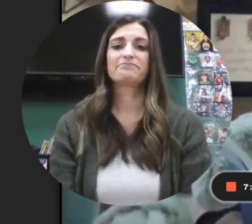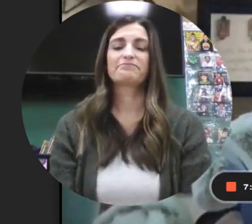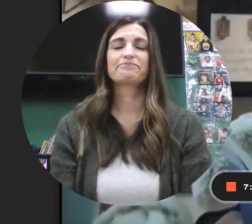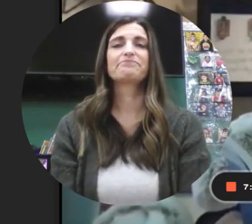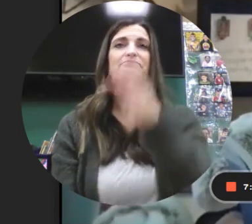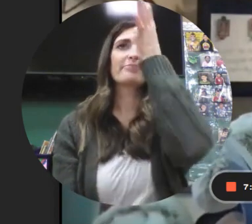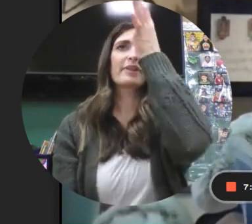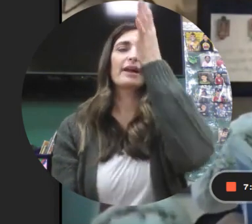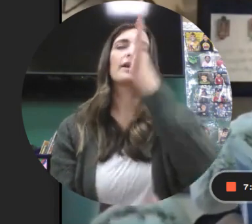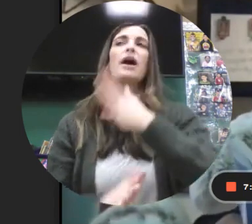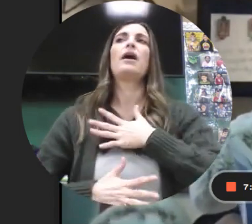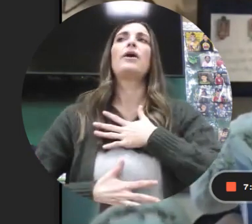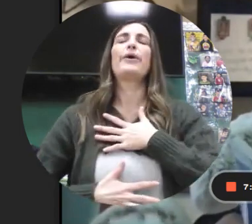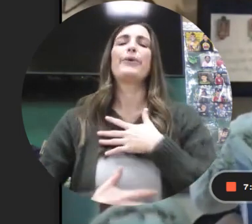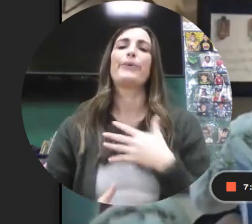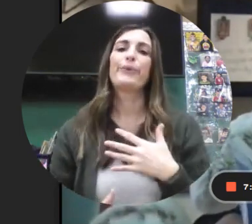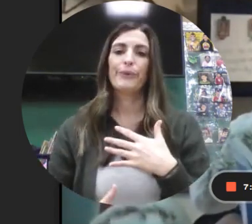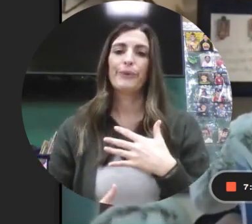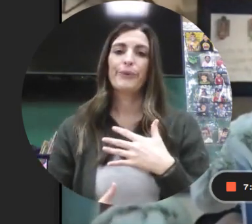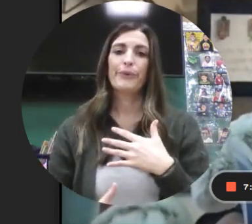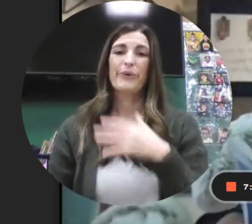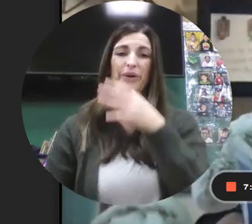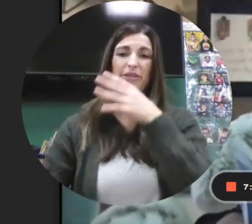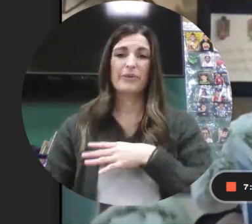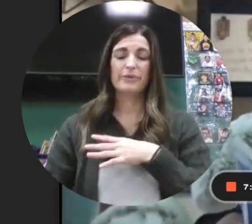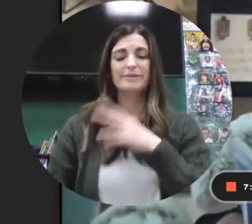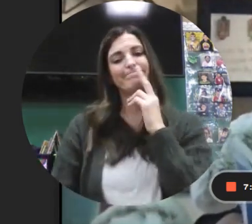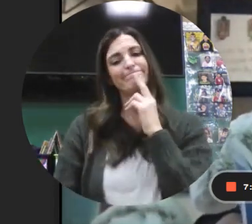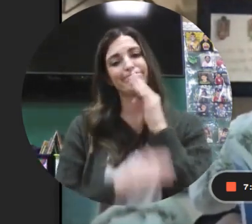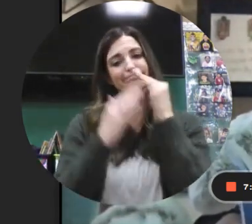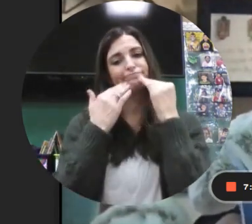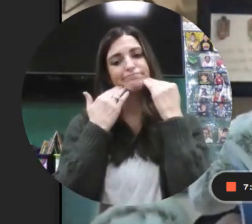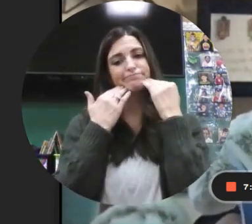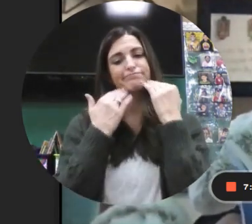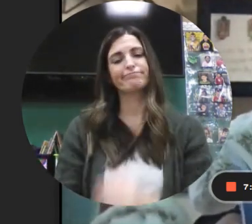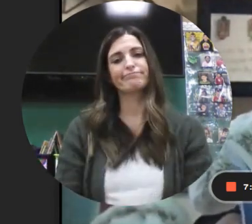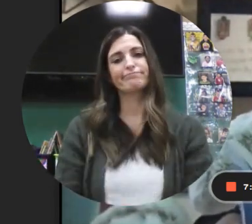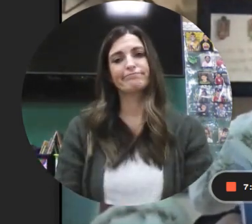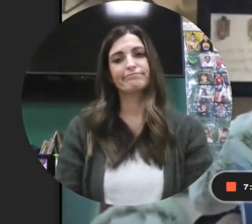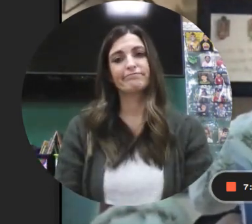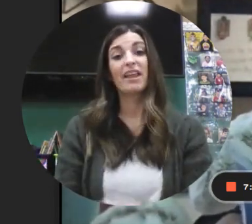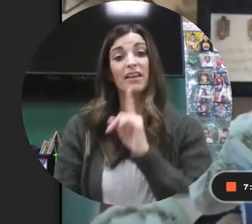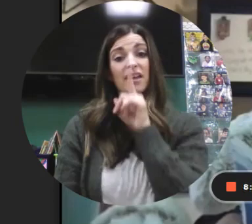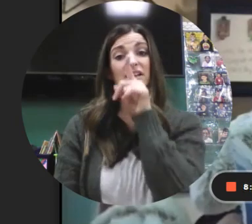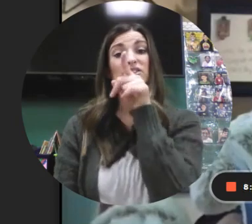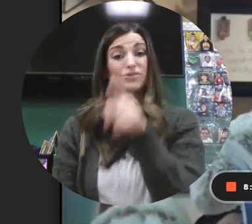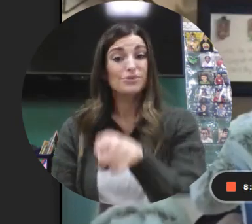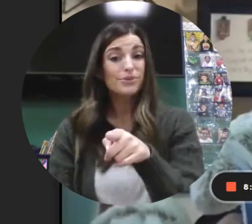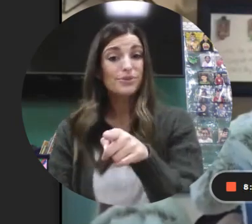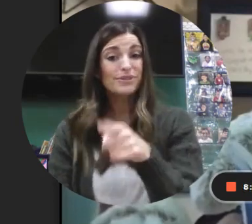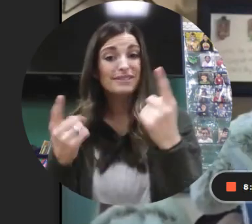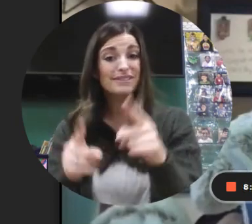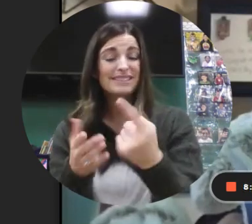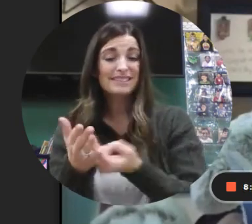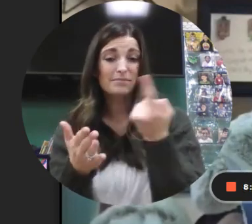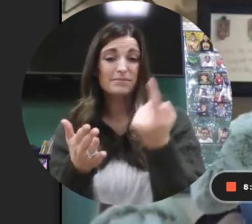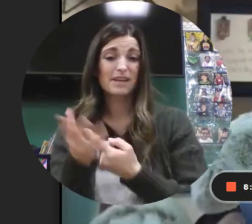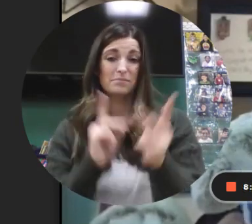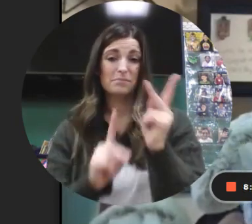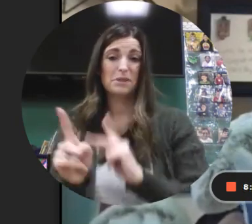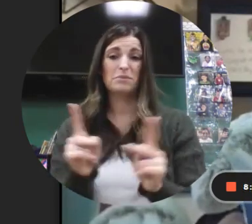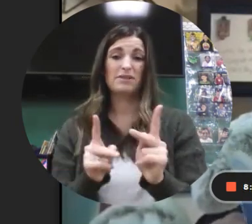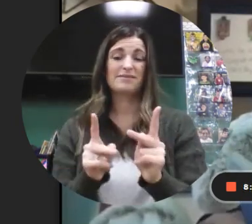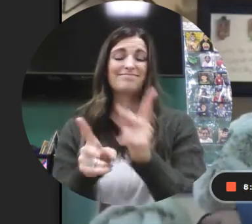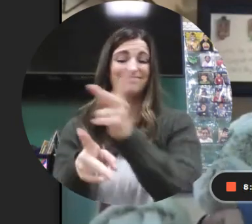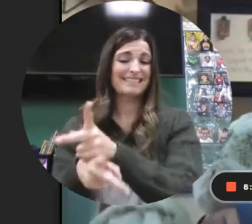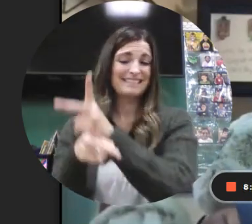Dad took a deep breath. The woman gave Lappy a sad smile. The truth is, sometimes people get tired of taking care of